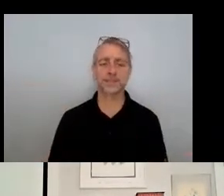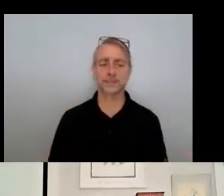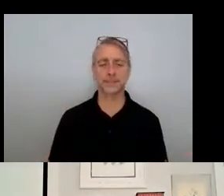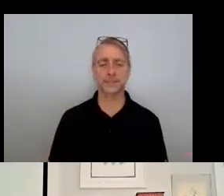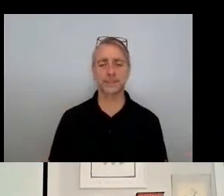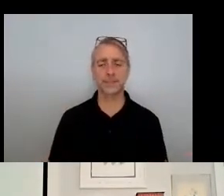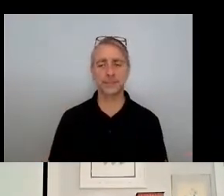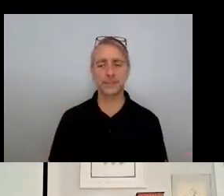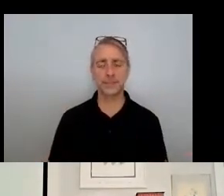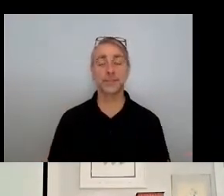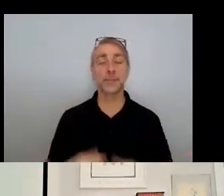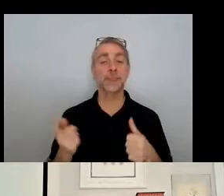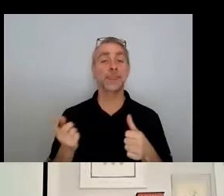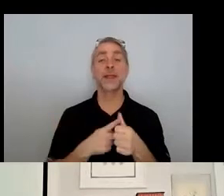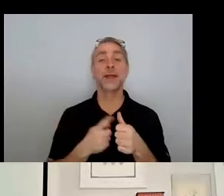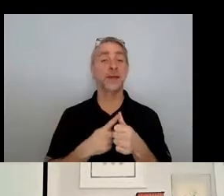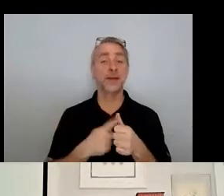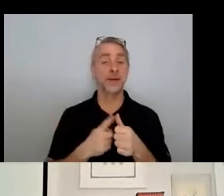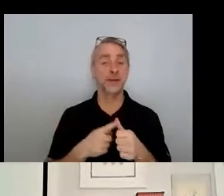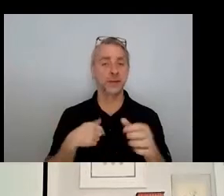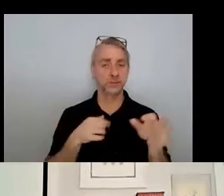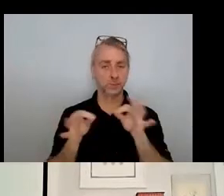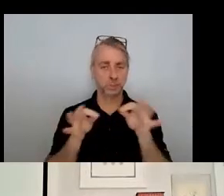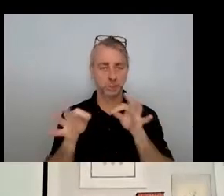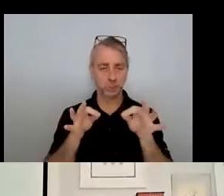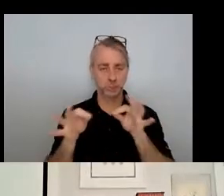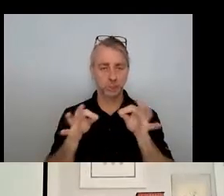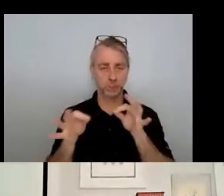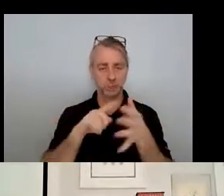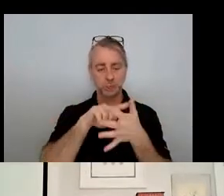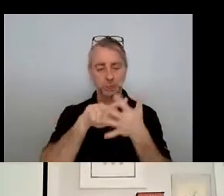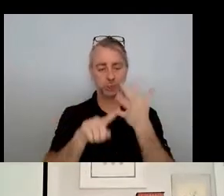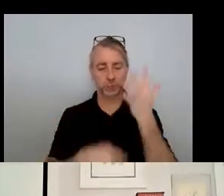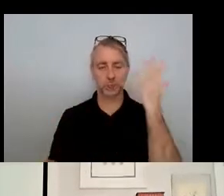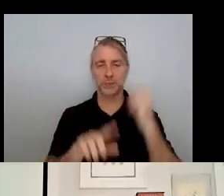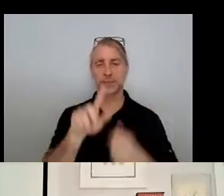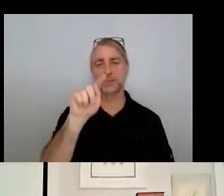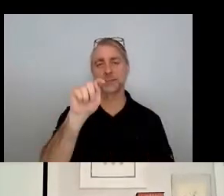by talking a little bit about the terms that we use,